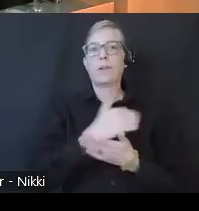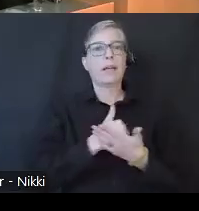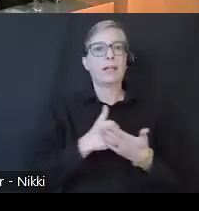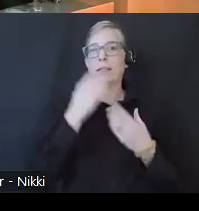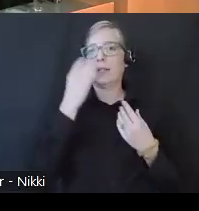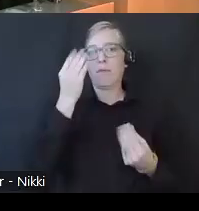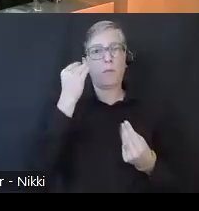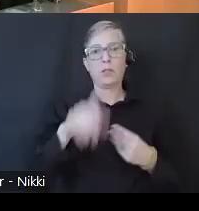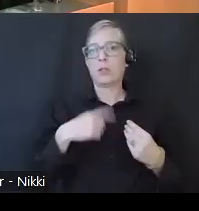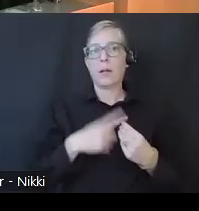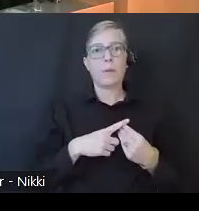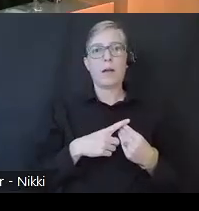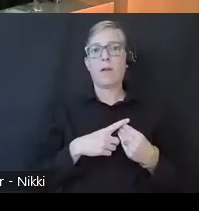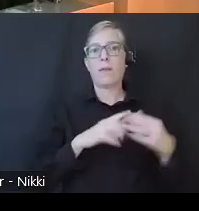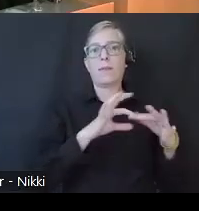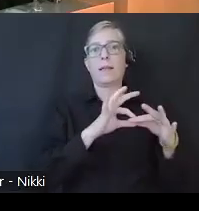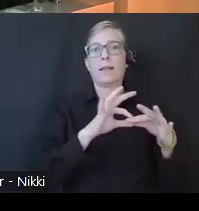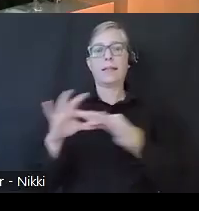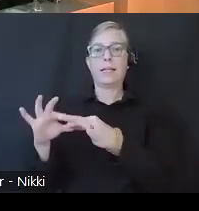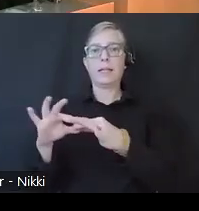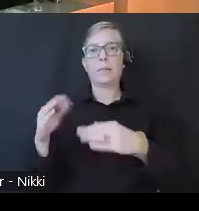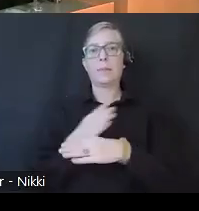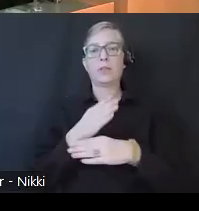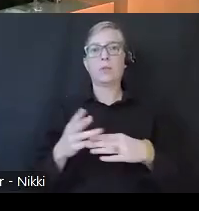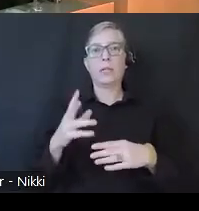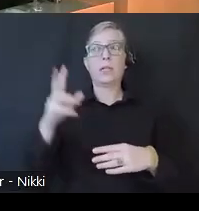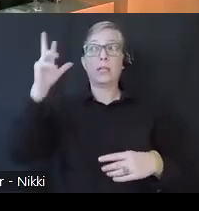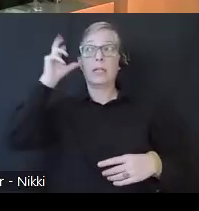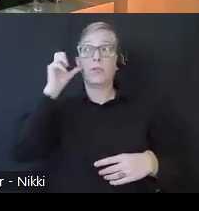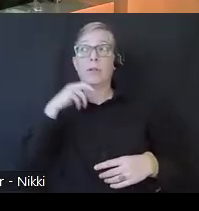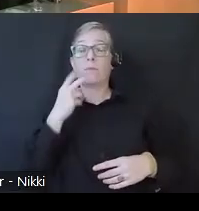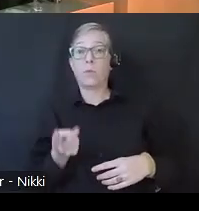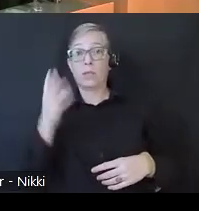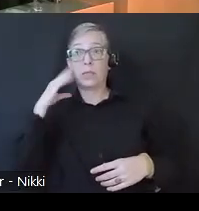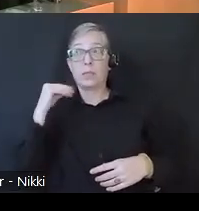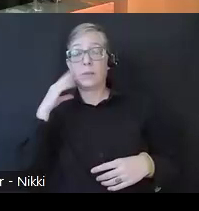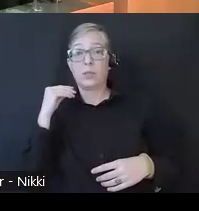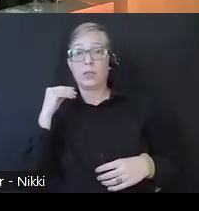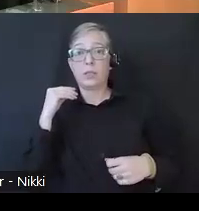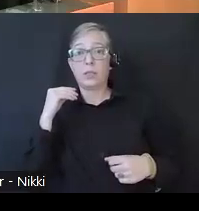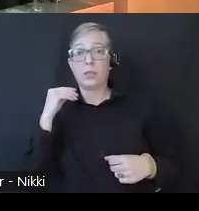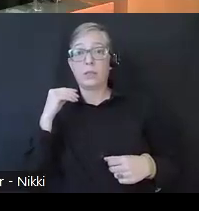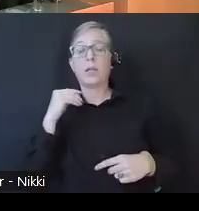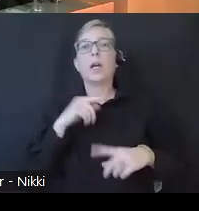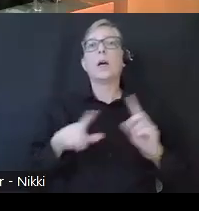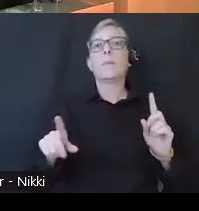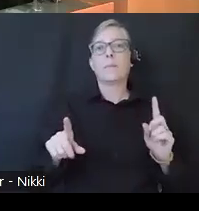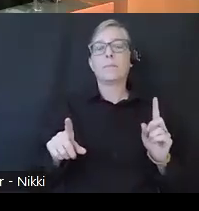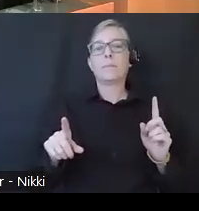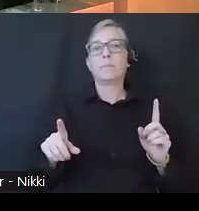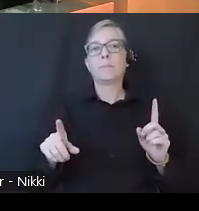information on the link with voice hearing experiences. But I will say anecdotally, like when